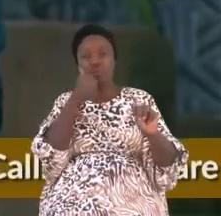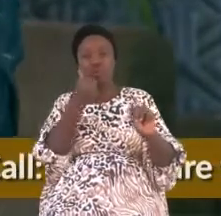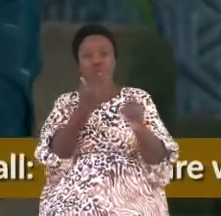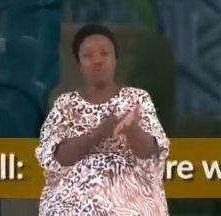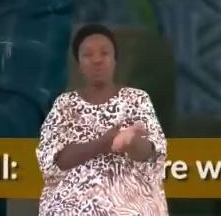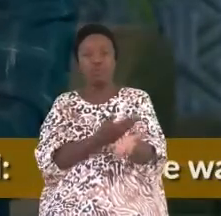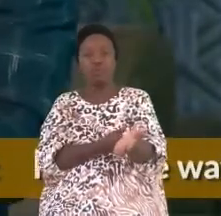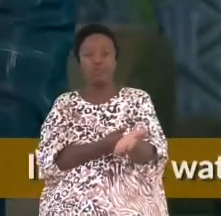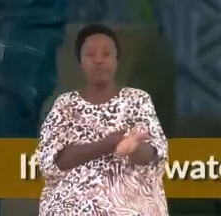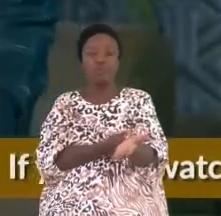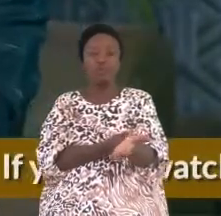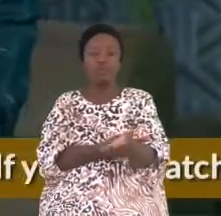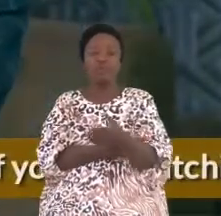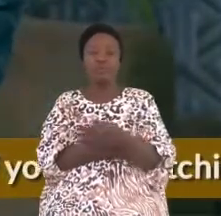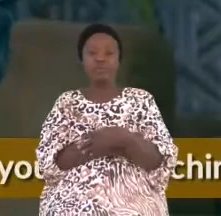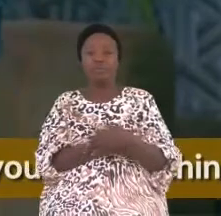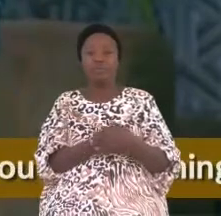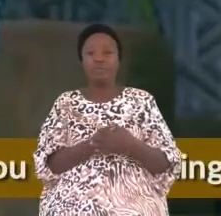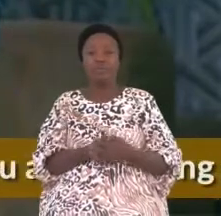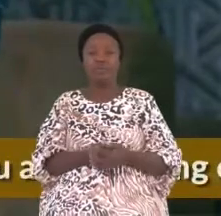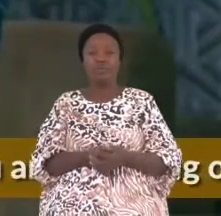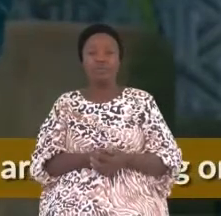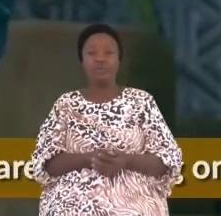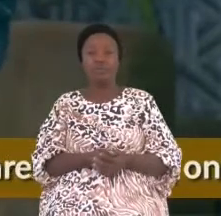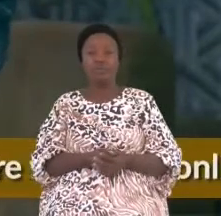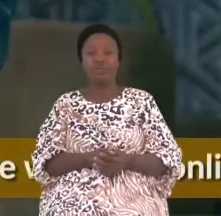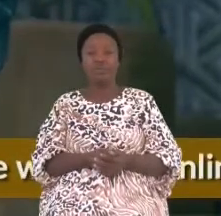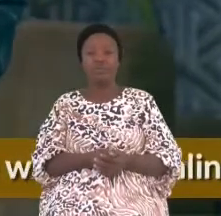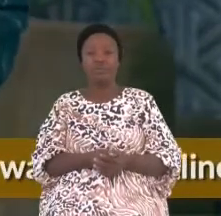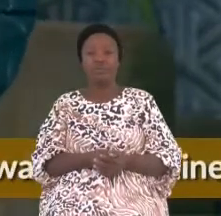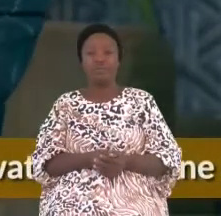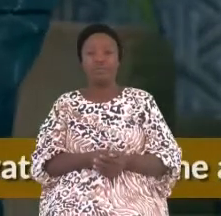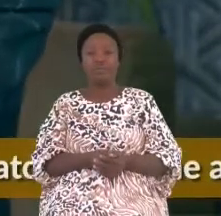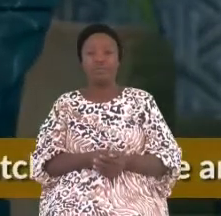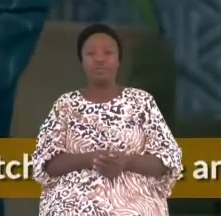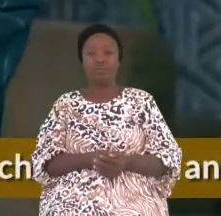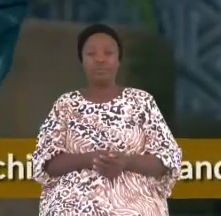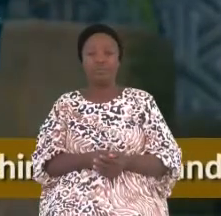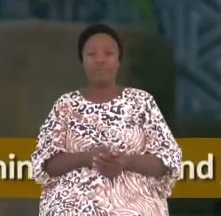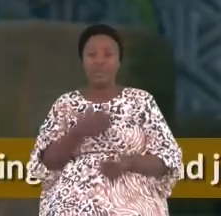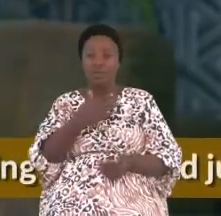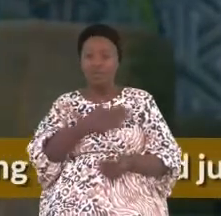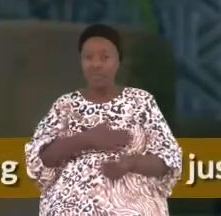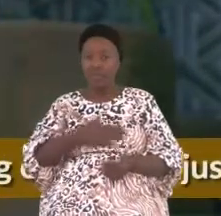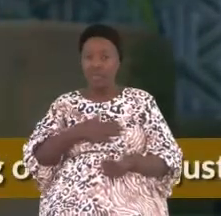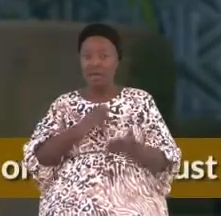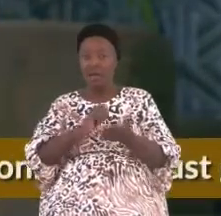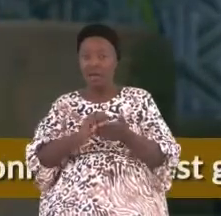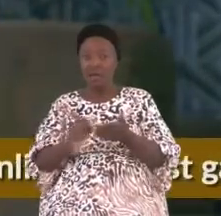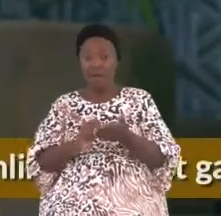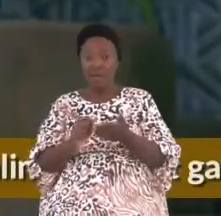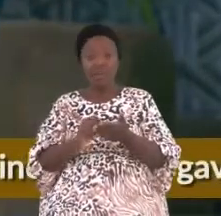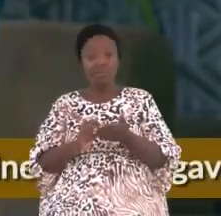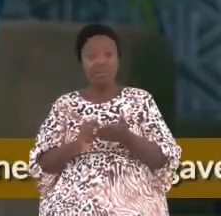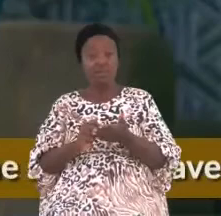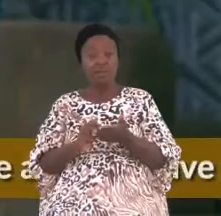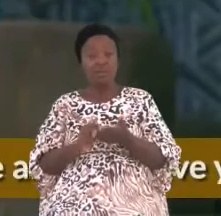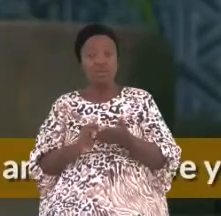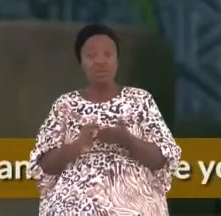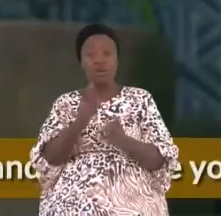and ensure the phone number is correctly written the names are correctly written the